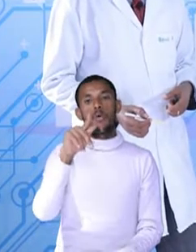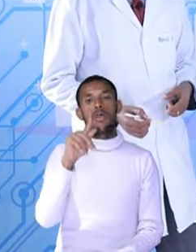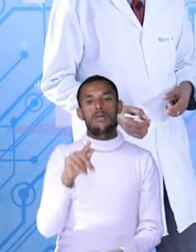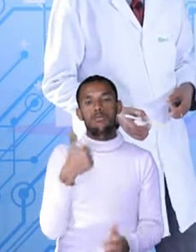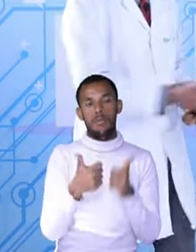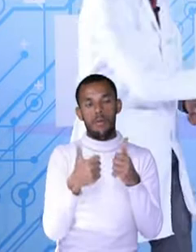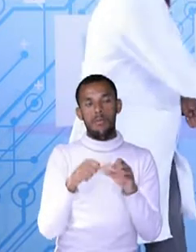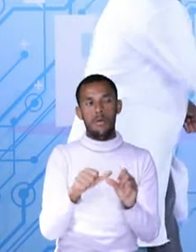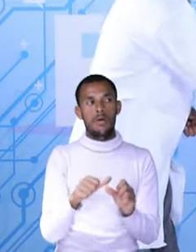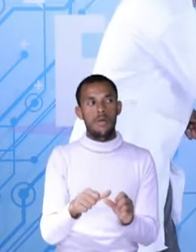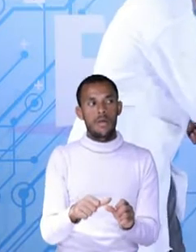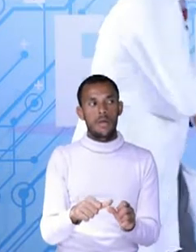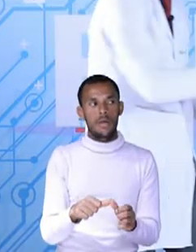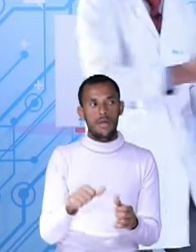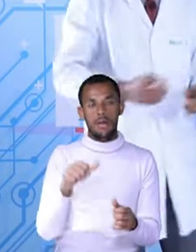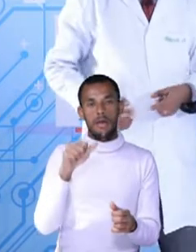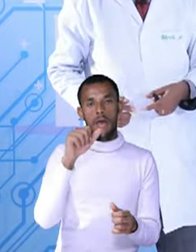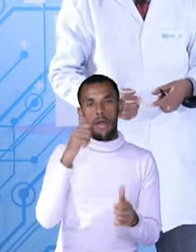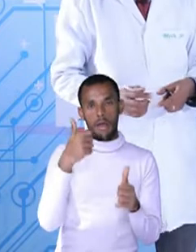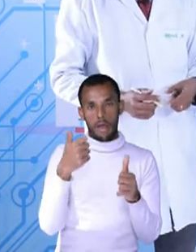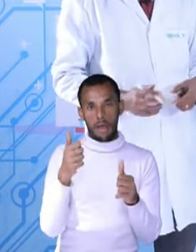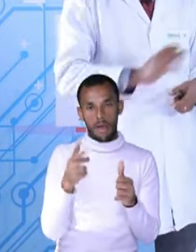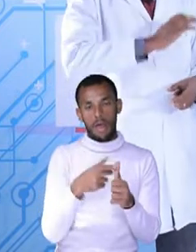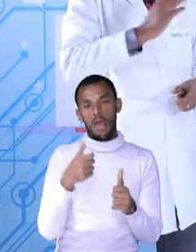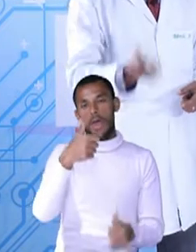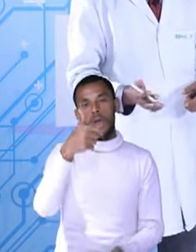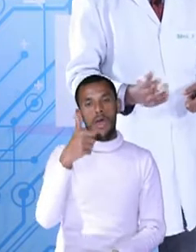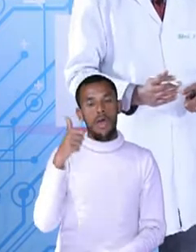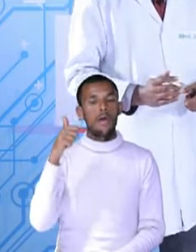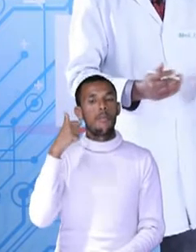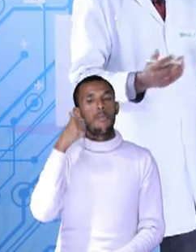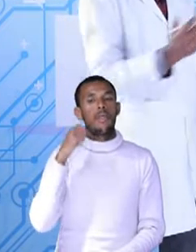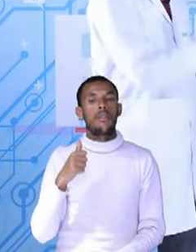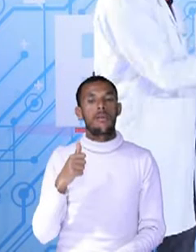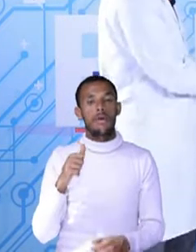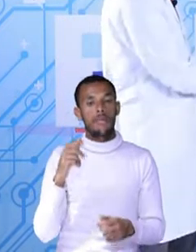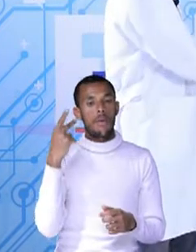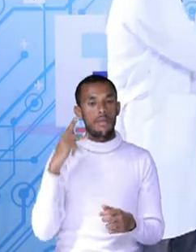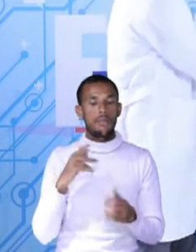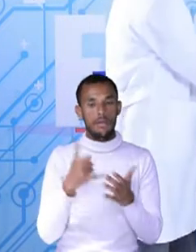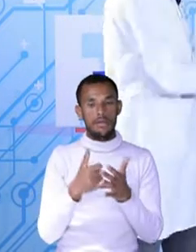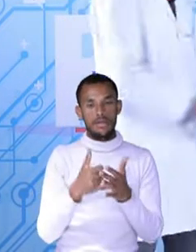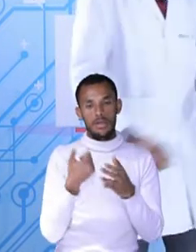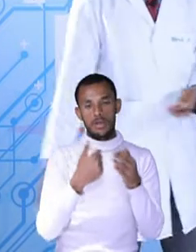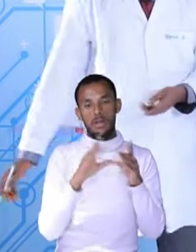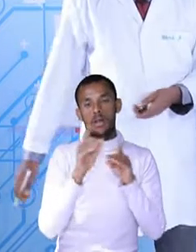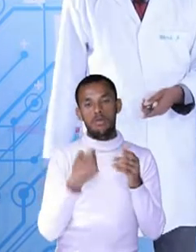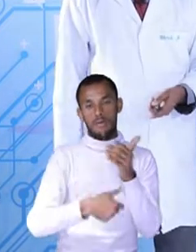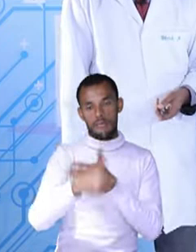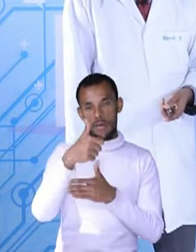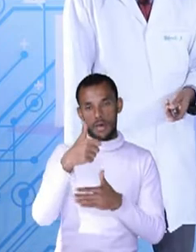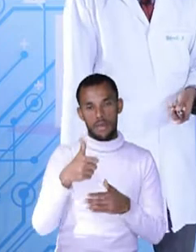Yes? Thank you. The answer is platinum, because platinum does not affected by air and water. Because of less reactivity, platinum